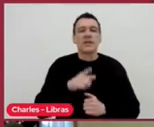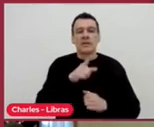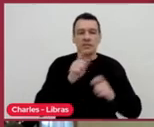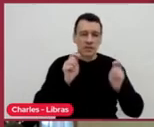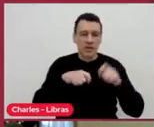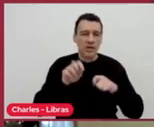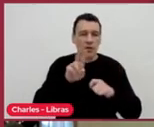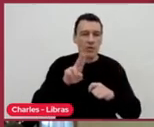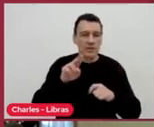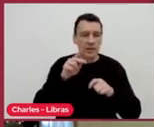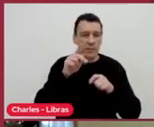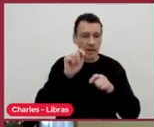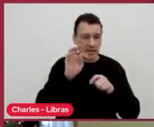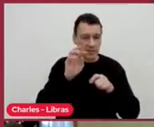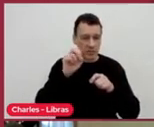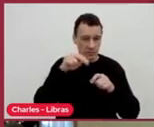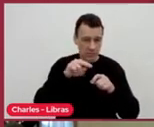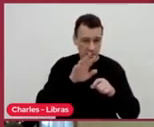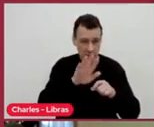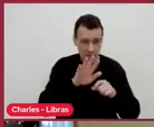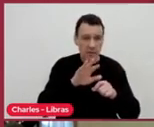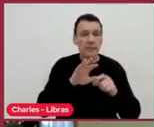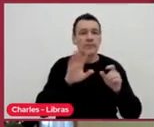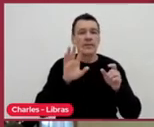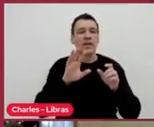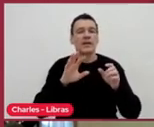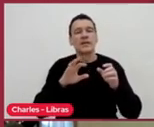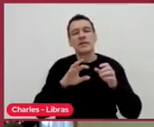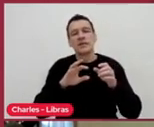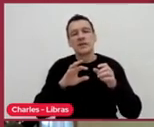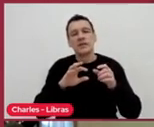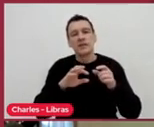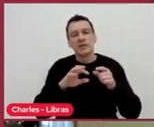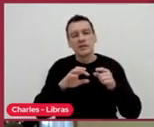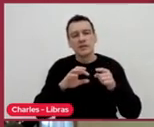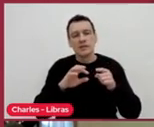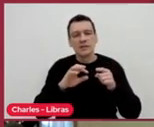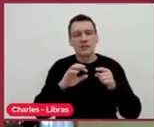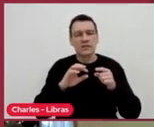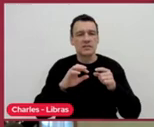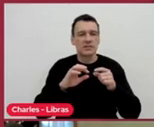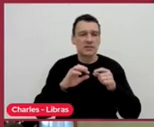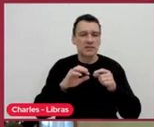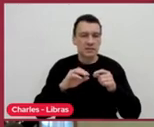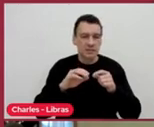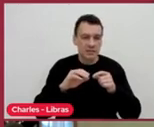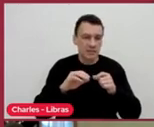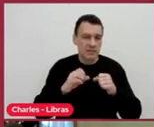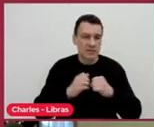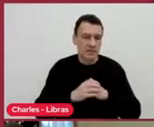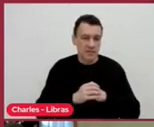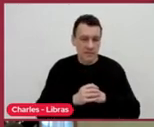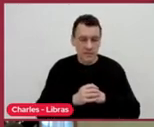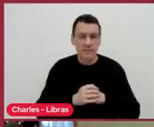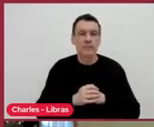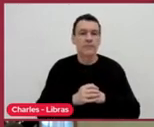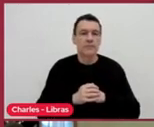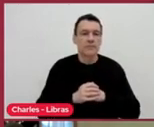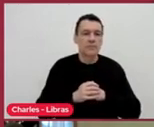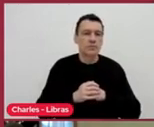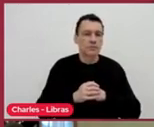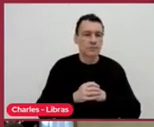you'll define HTML structure with arrays and maps, and this will become HTML for you,